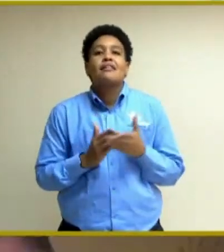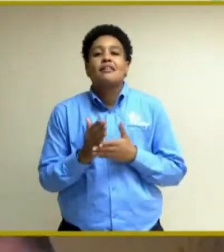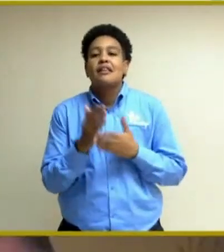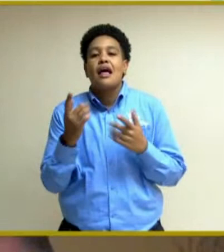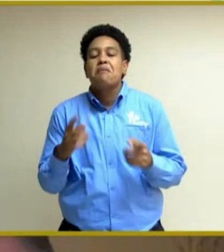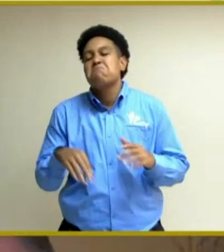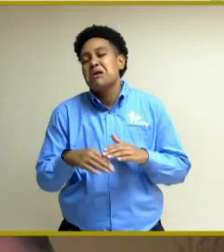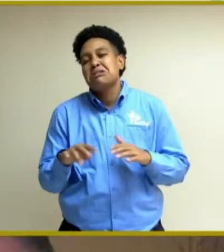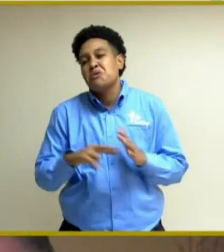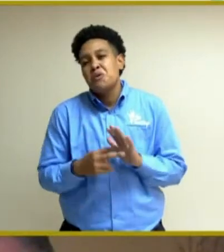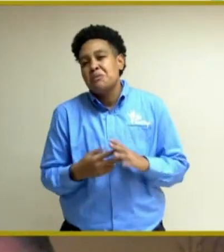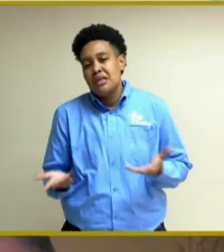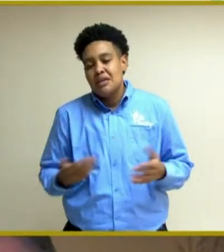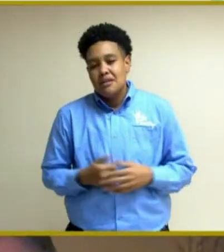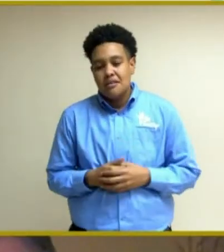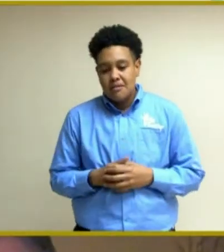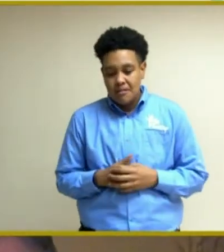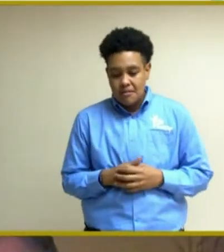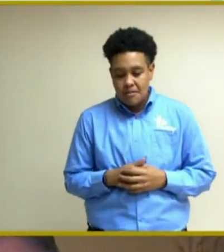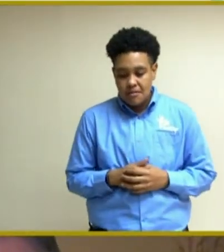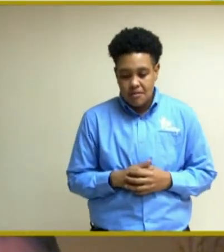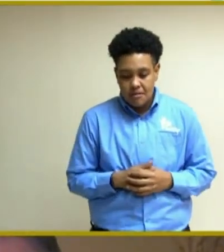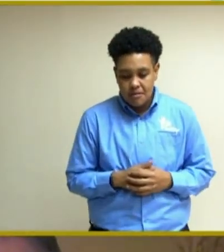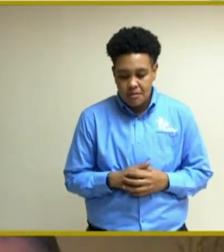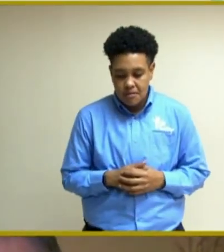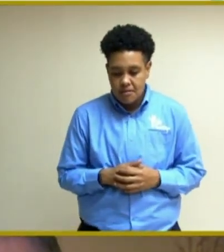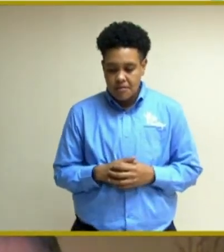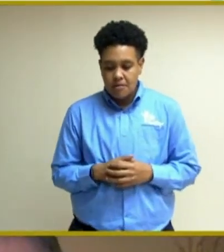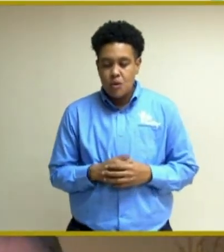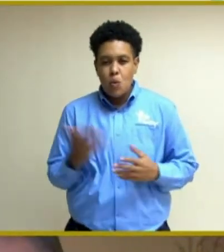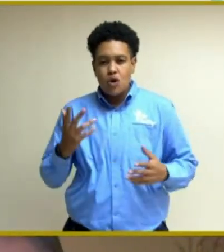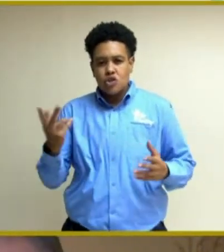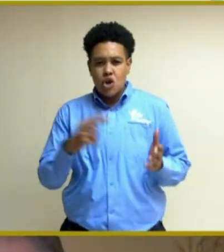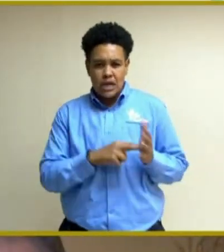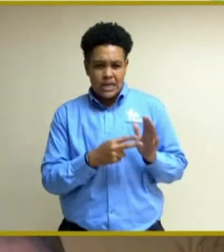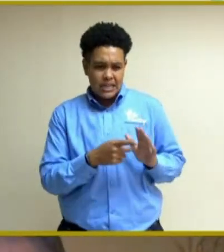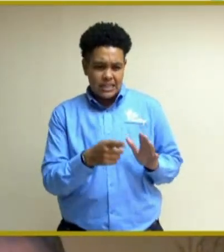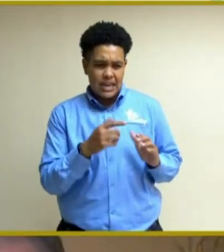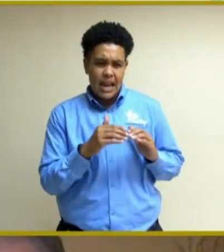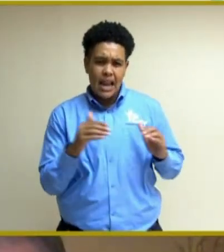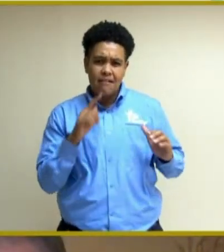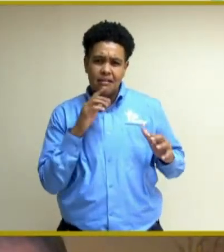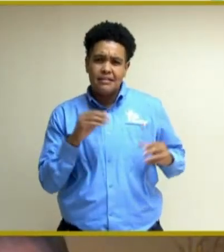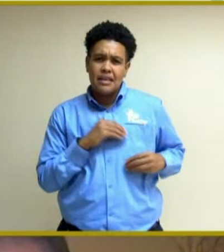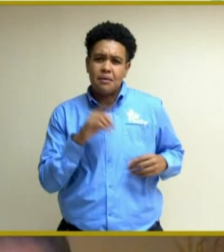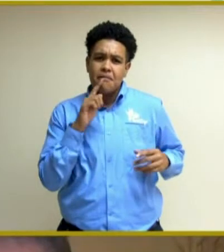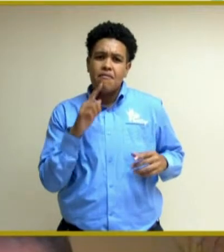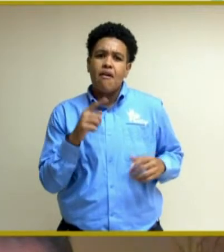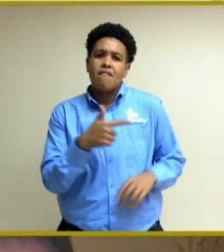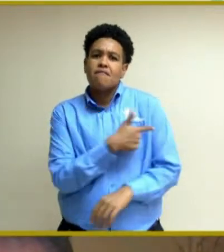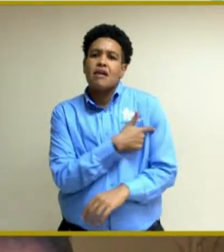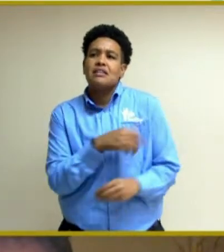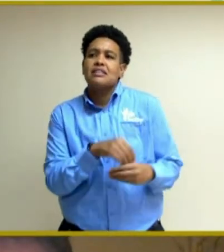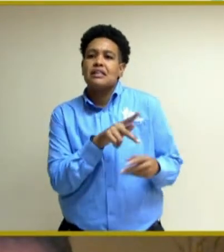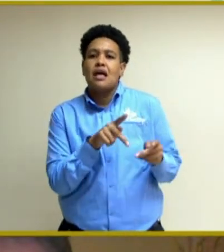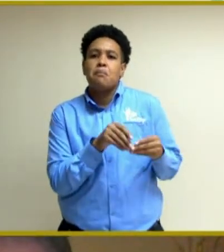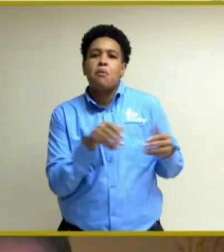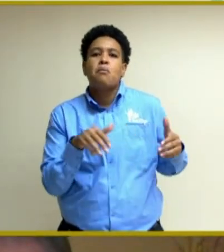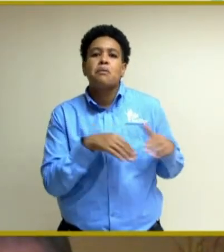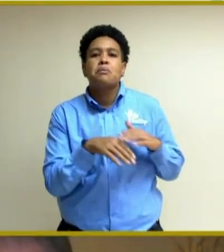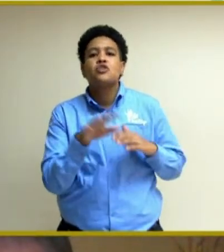is your indication of the level of take-up for the vaccine in that population, based on